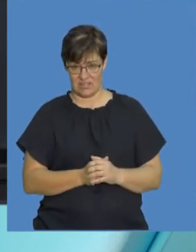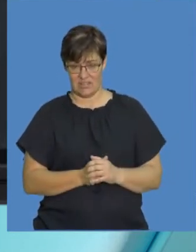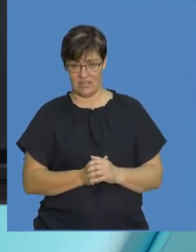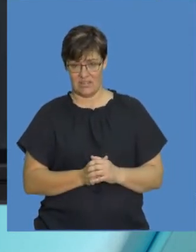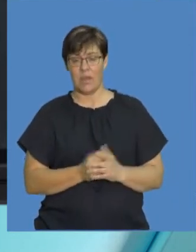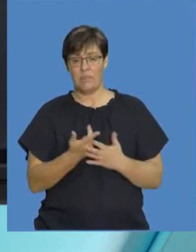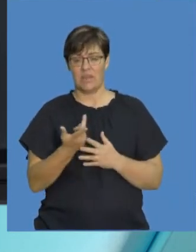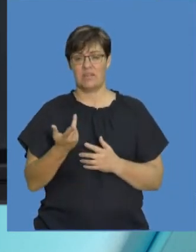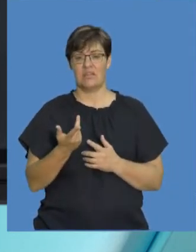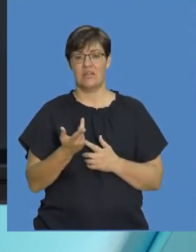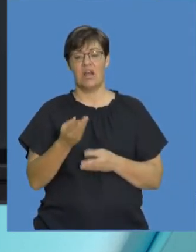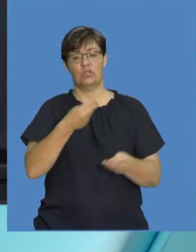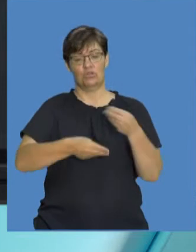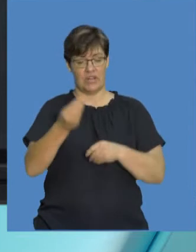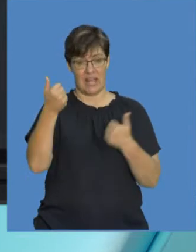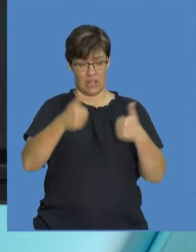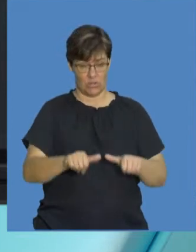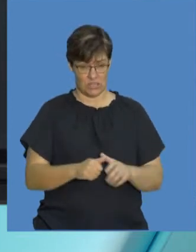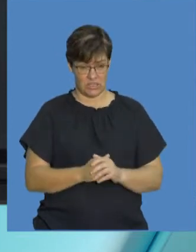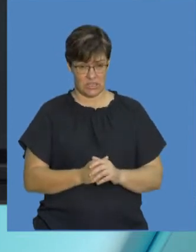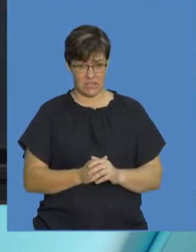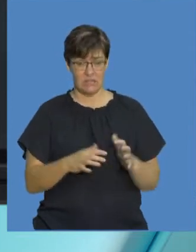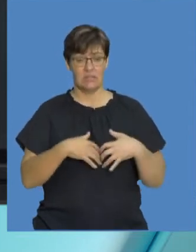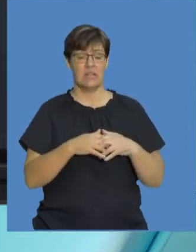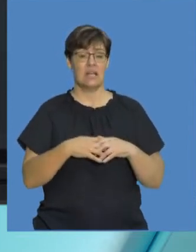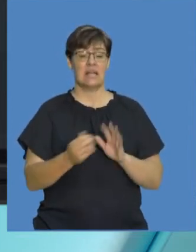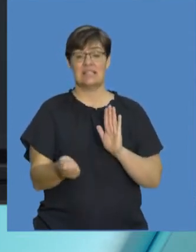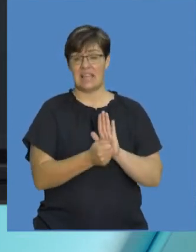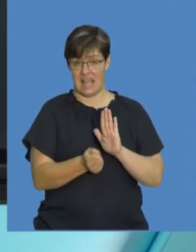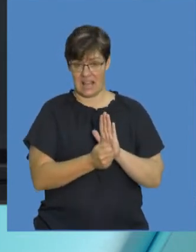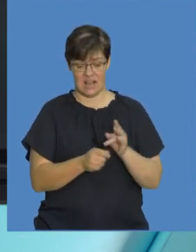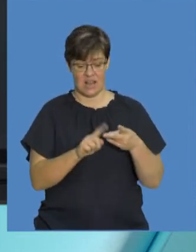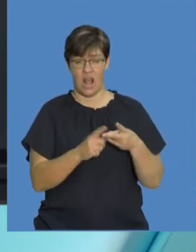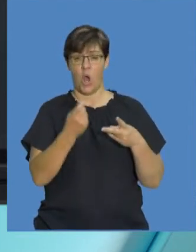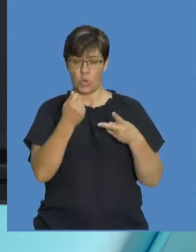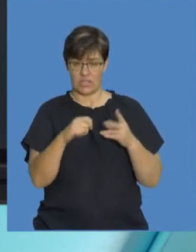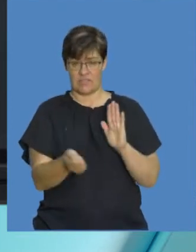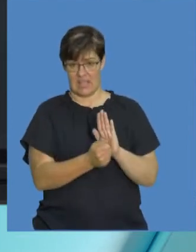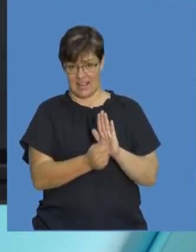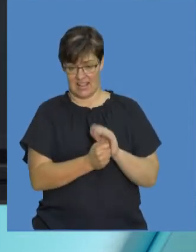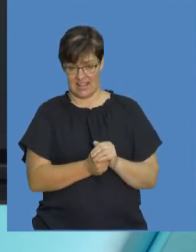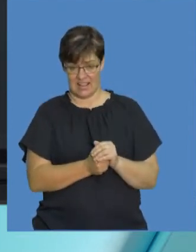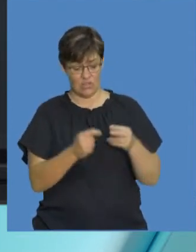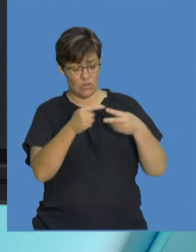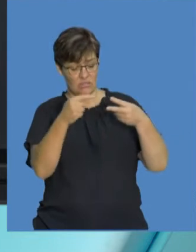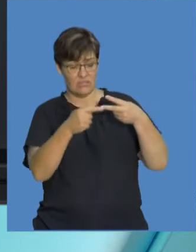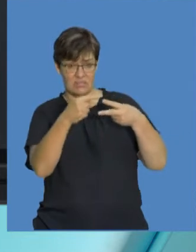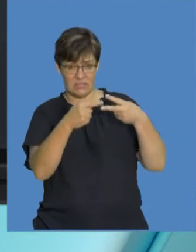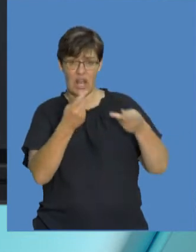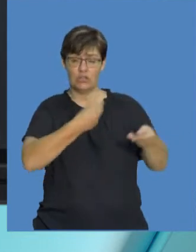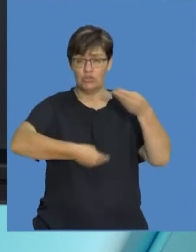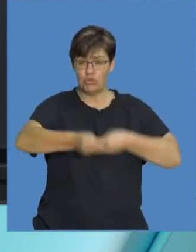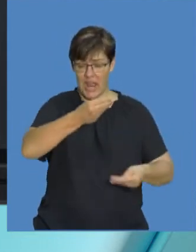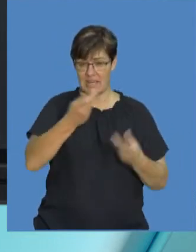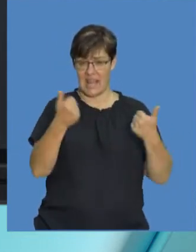cost accounts. So this is your profit, your trading account, which you've brought in your sales and your cost of sales. In other words, the